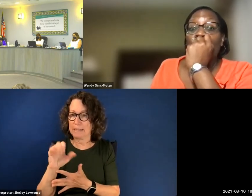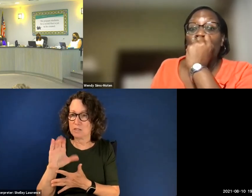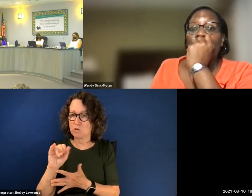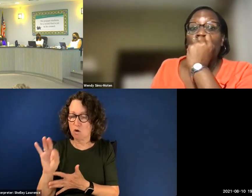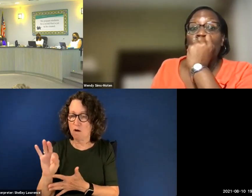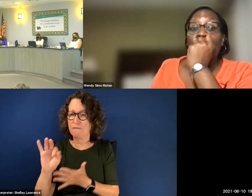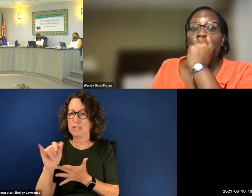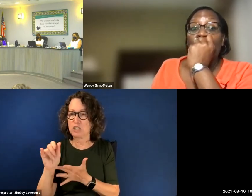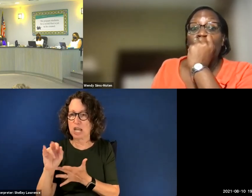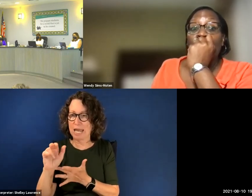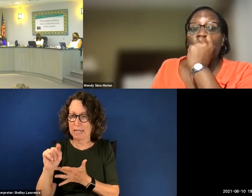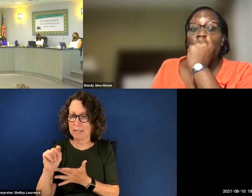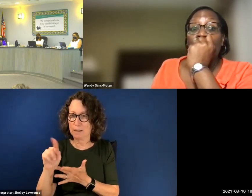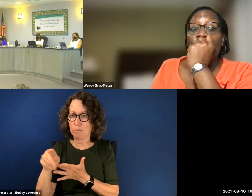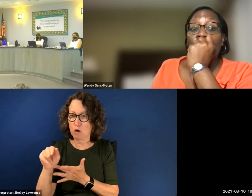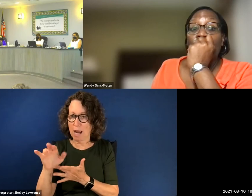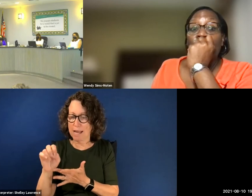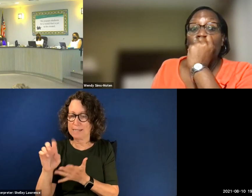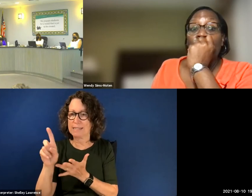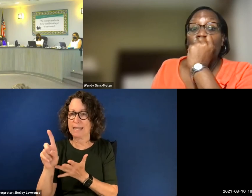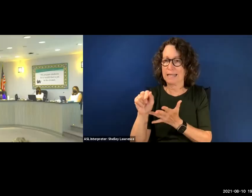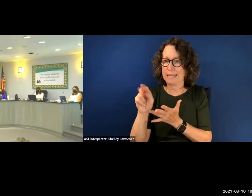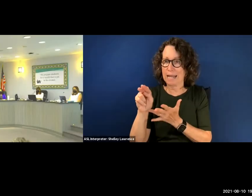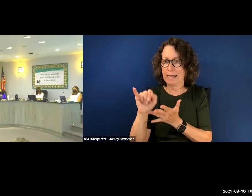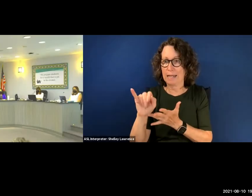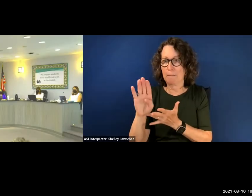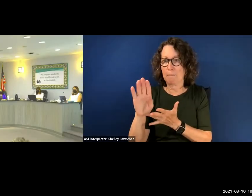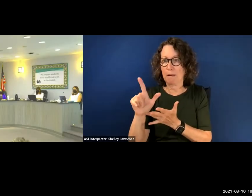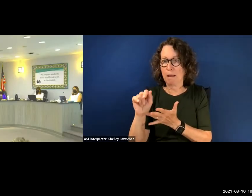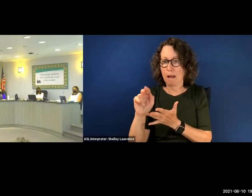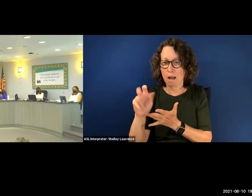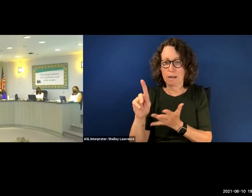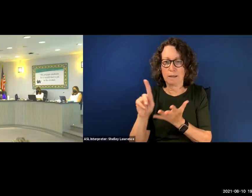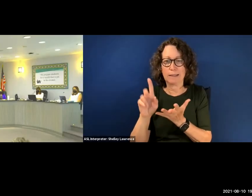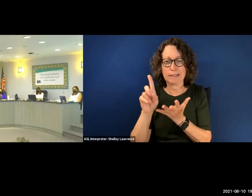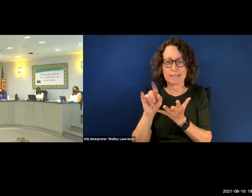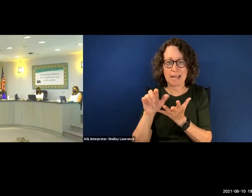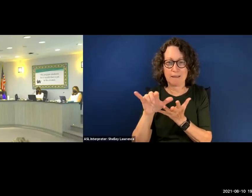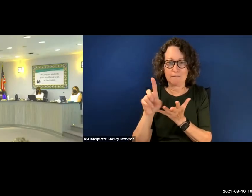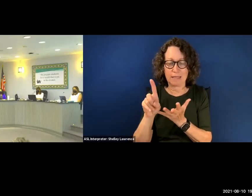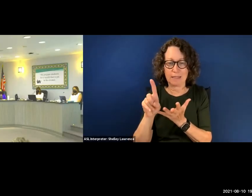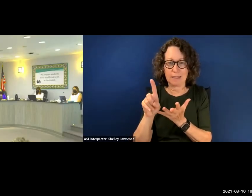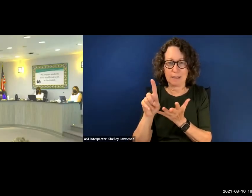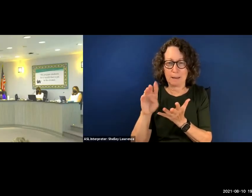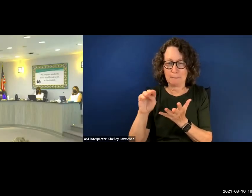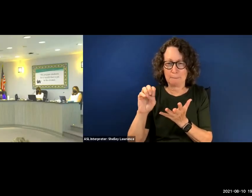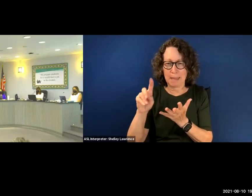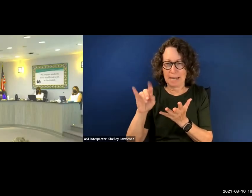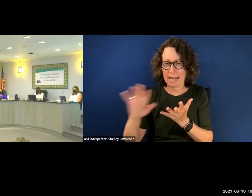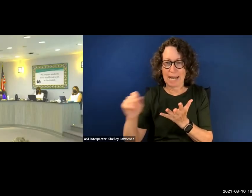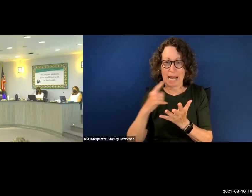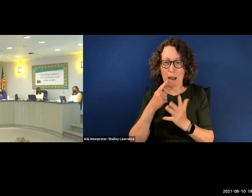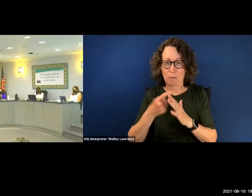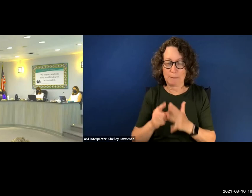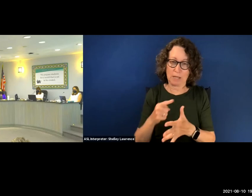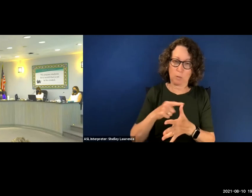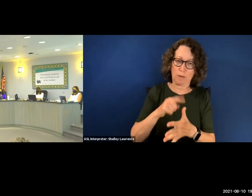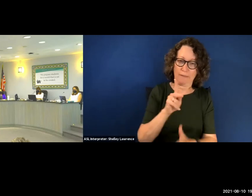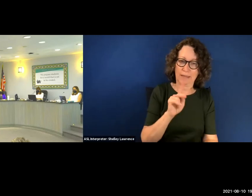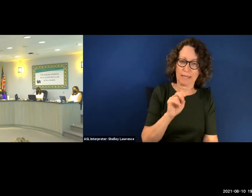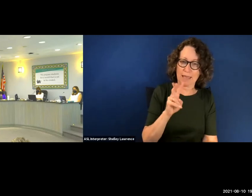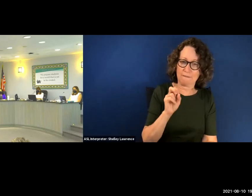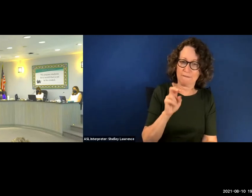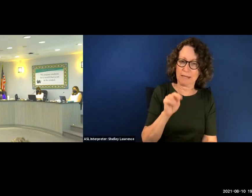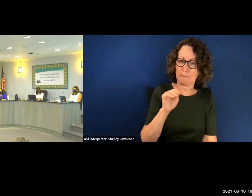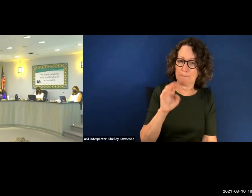Janet Price, Danny Blunk, David Medigan, and I will begin with Kevin